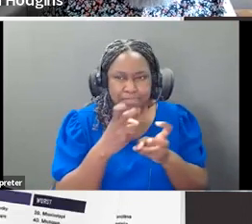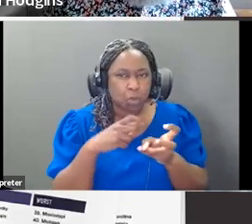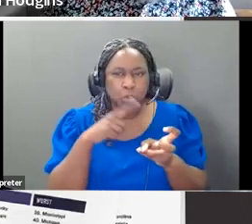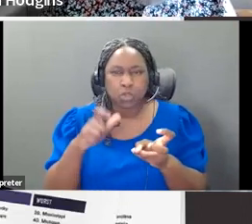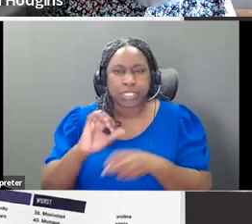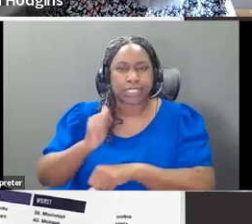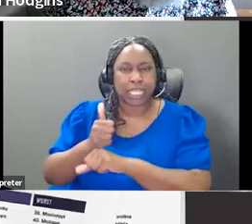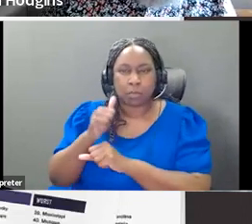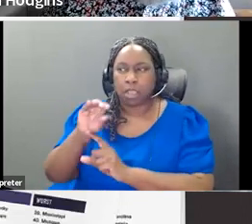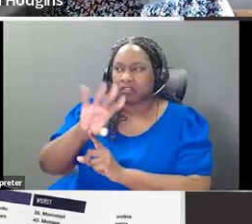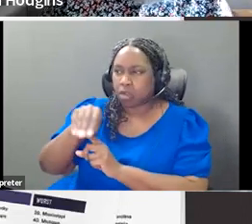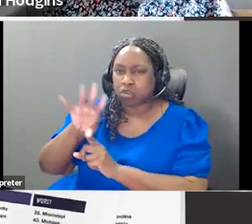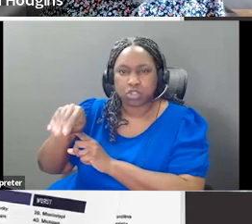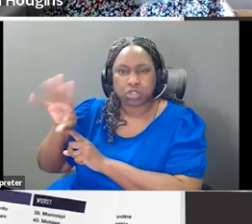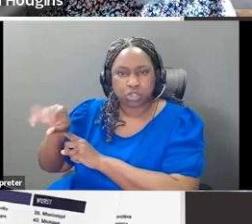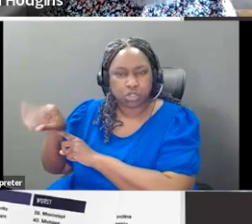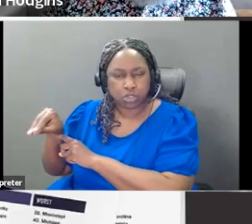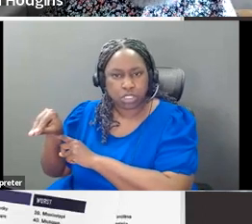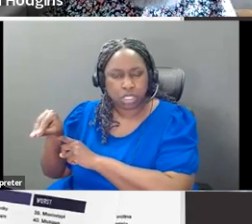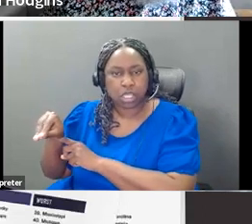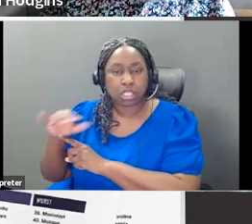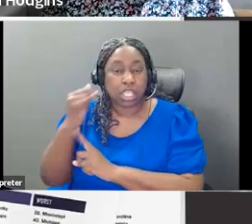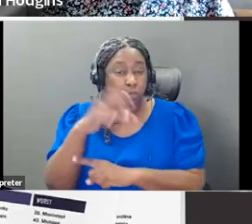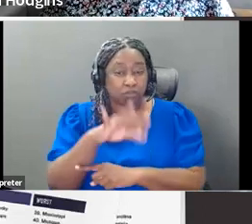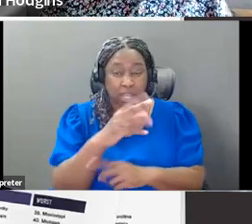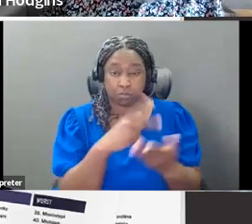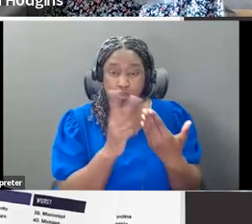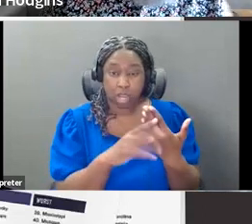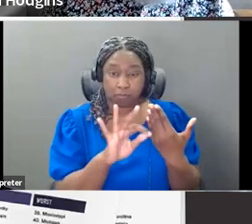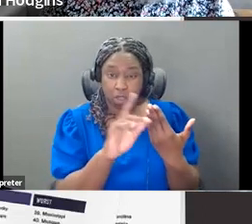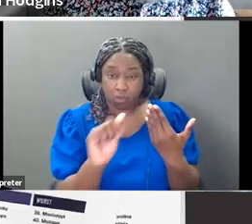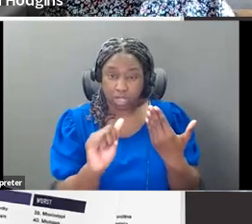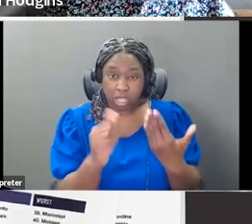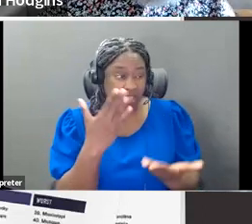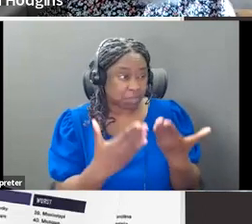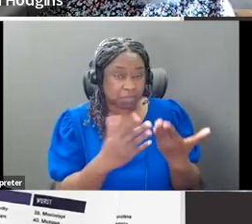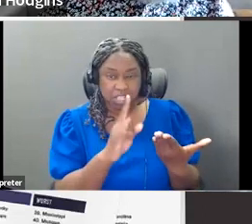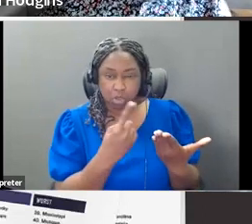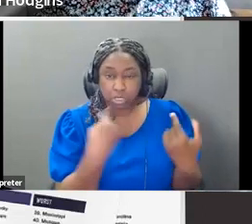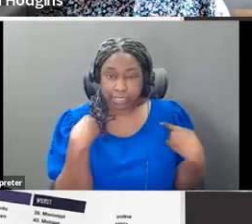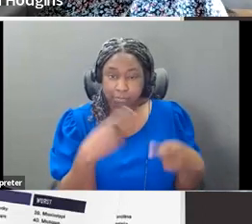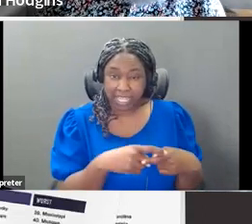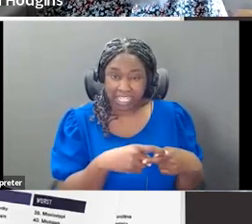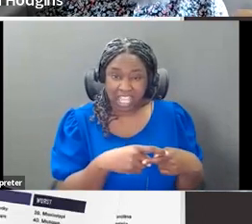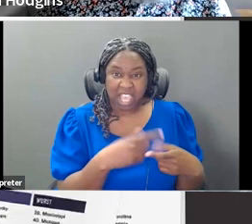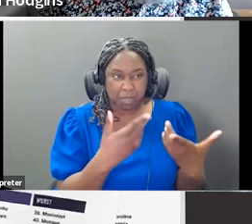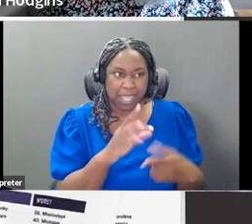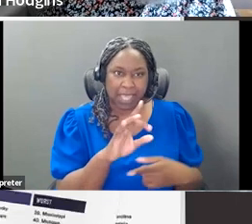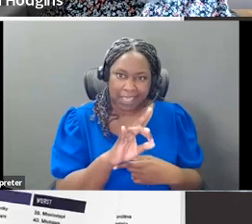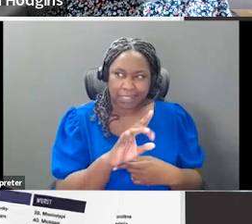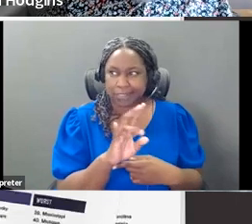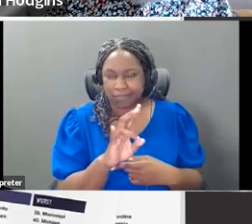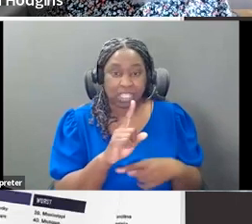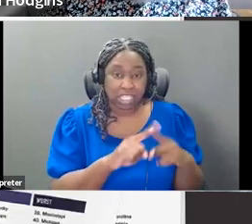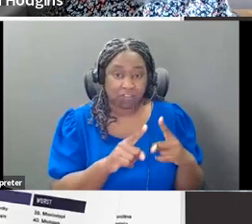capture homogeneous subjects. You know, if we find a program in Florida, it might be only serving Hispanics. So we might have to do 7 to 8 different photo shoots